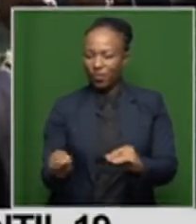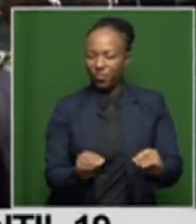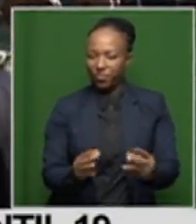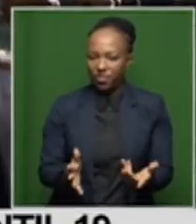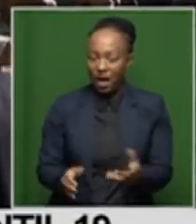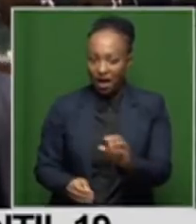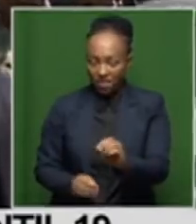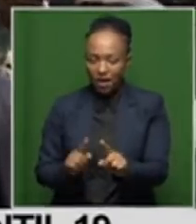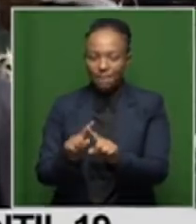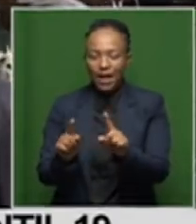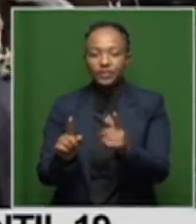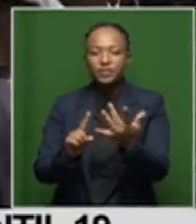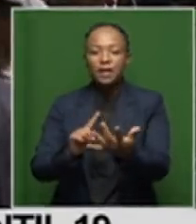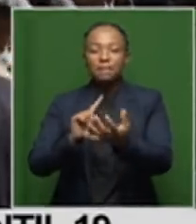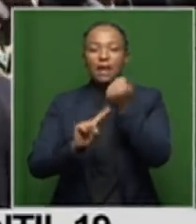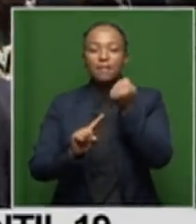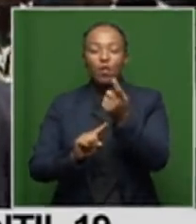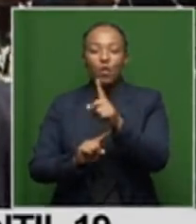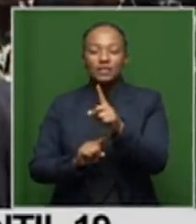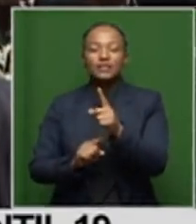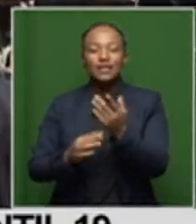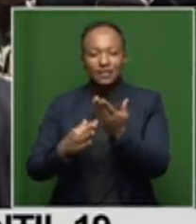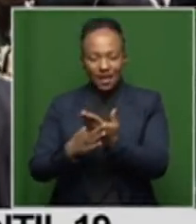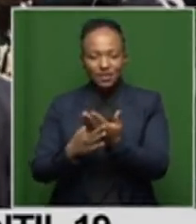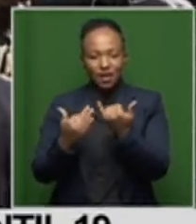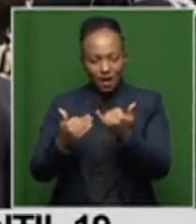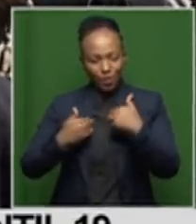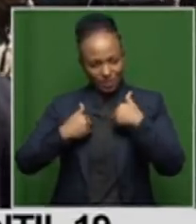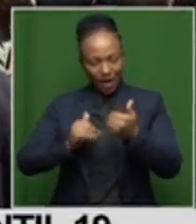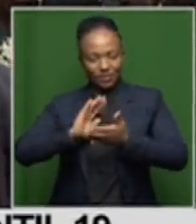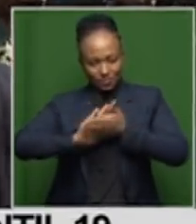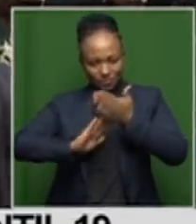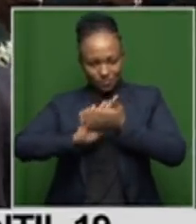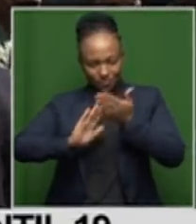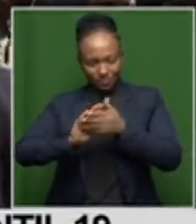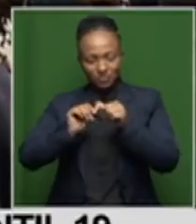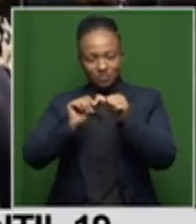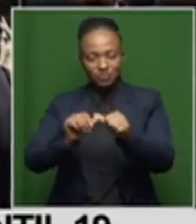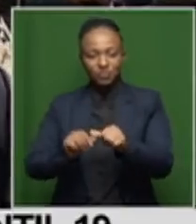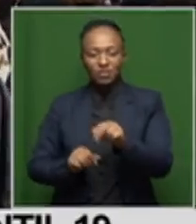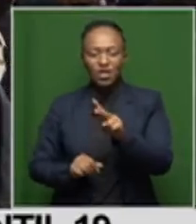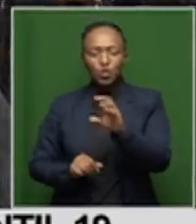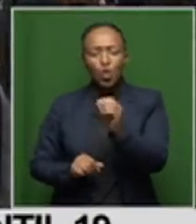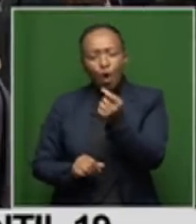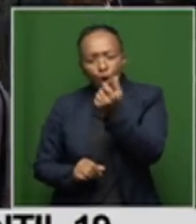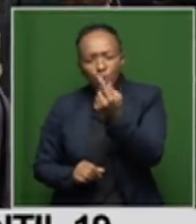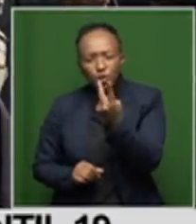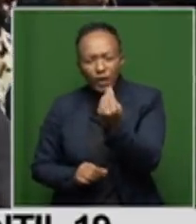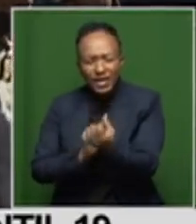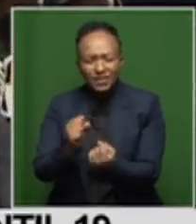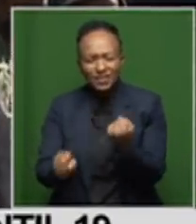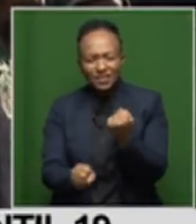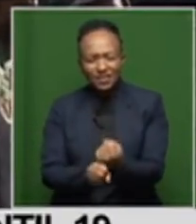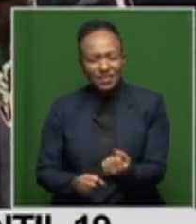and a huge milestone for us is the fact that the case has now started. Almost 2 decades later, this case has started, they